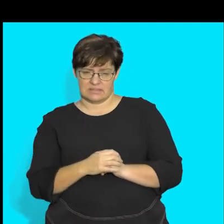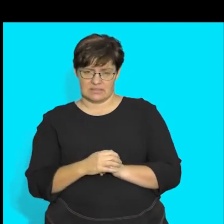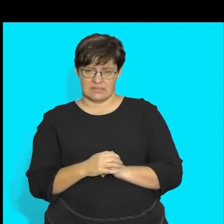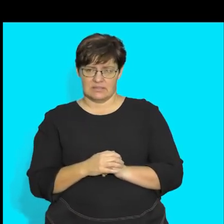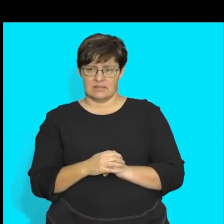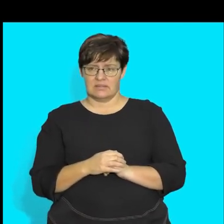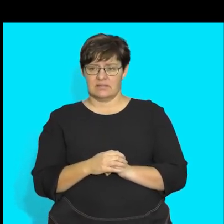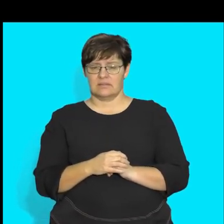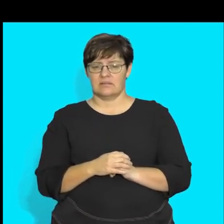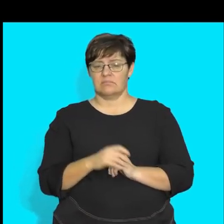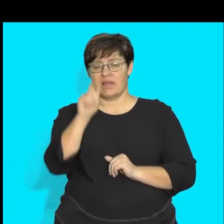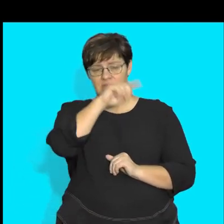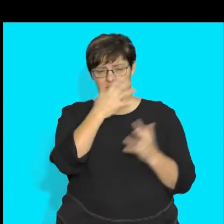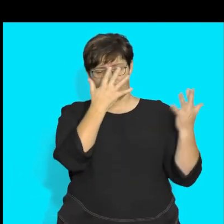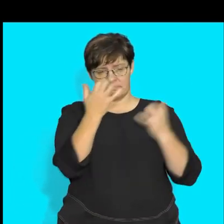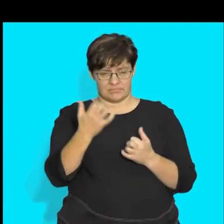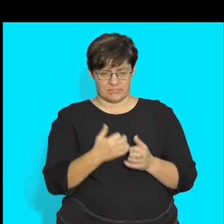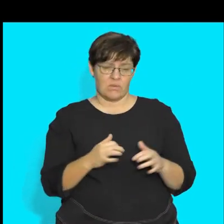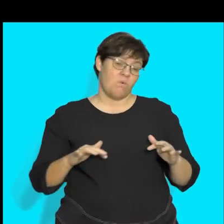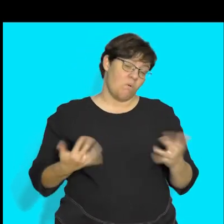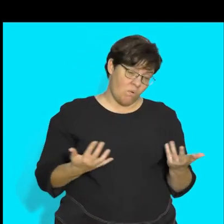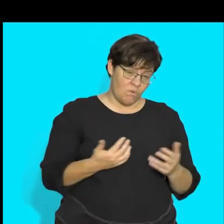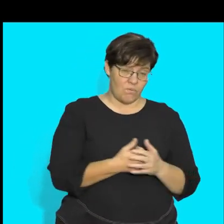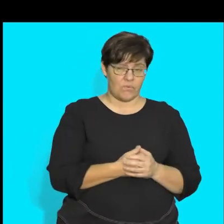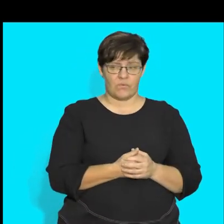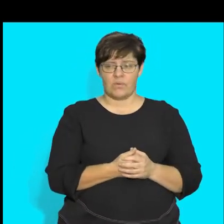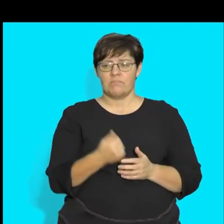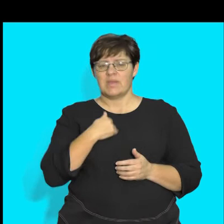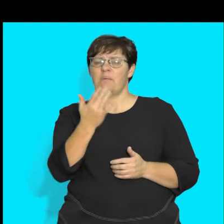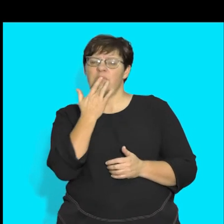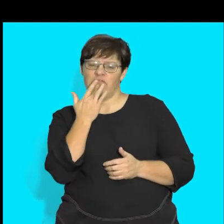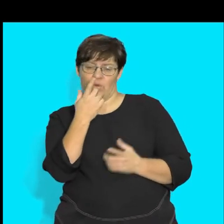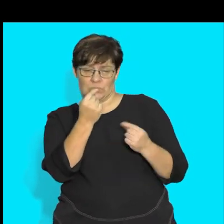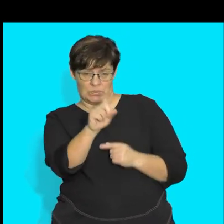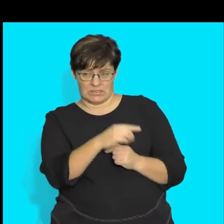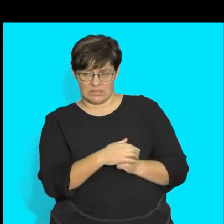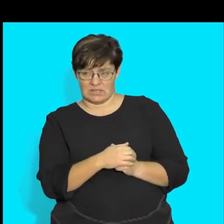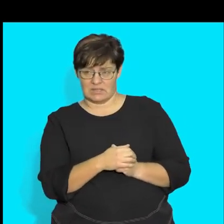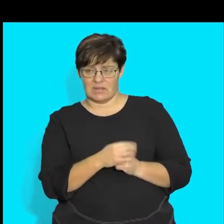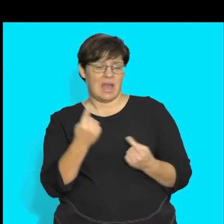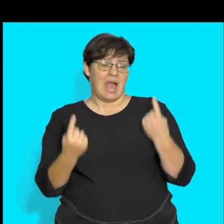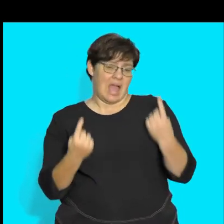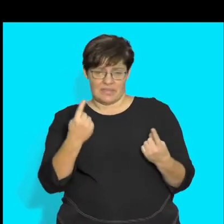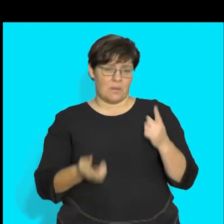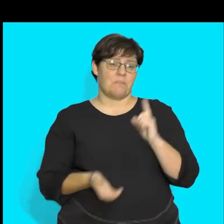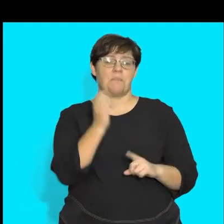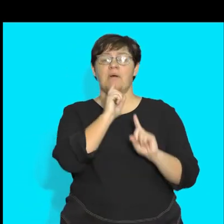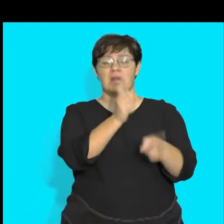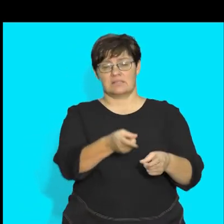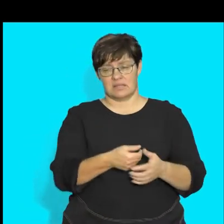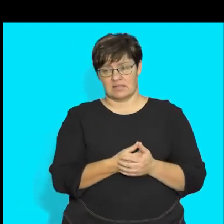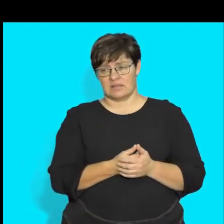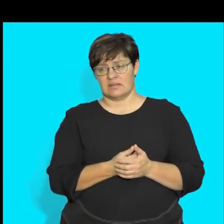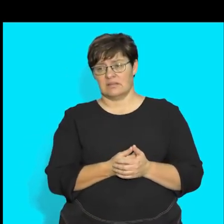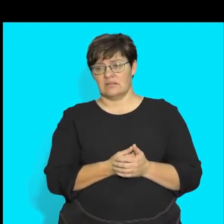60. And I can work out what theta is. Alternatively, and this is what I would prefer you guys to do, but either way it's going to get you to the